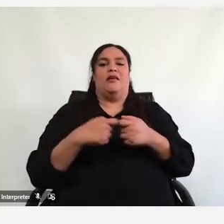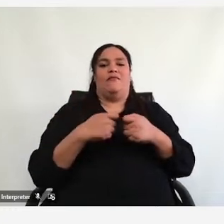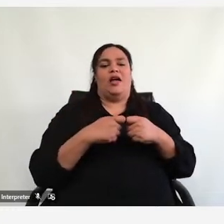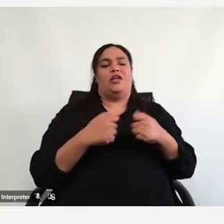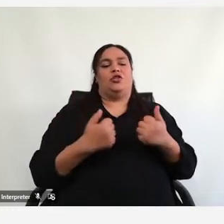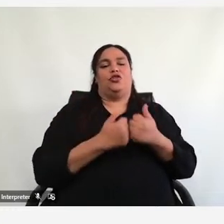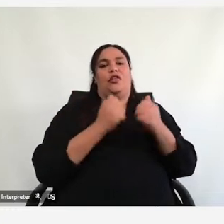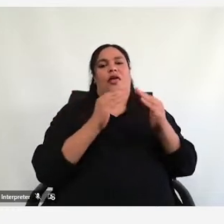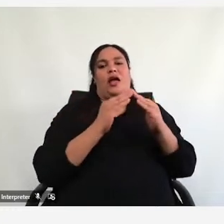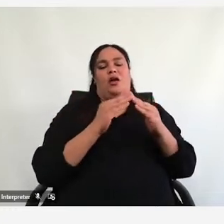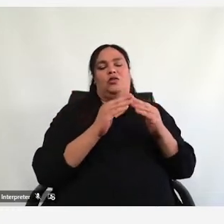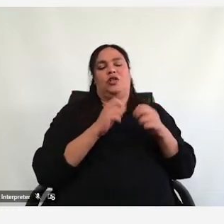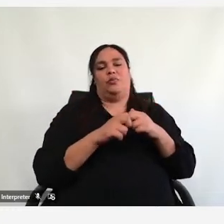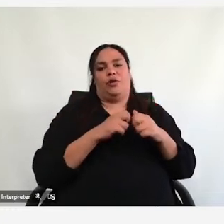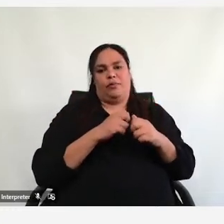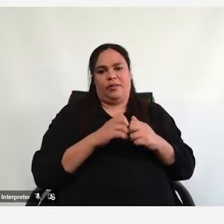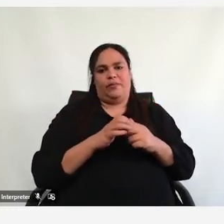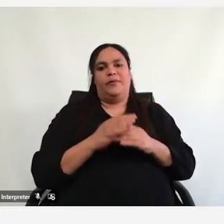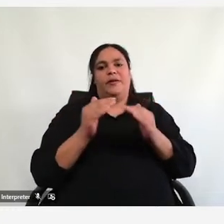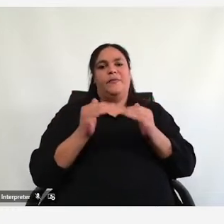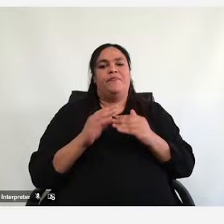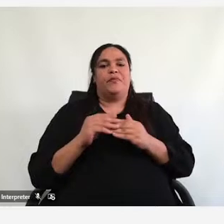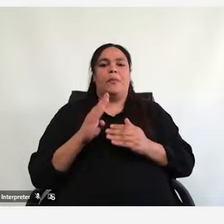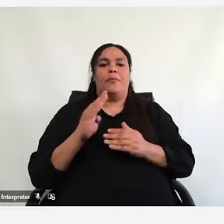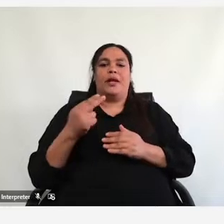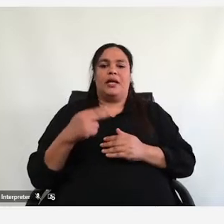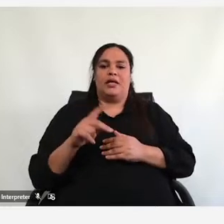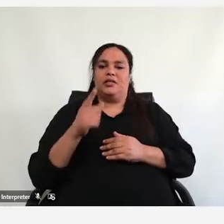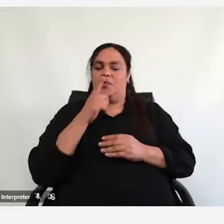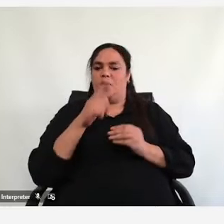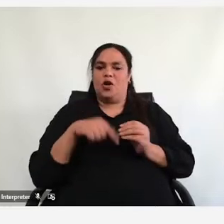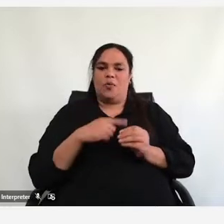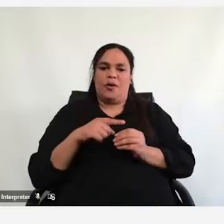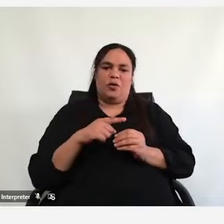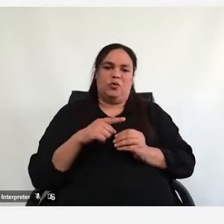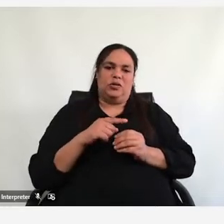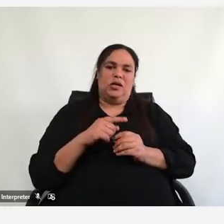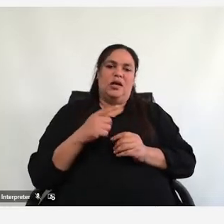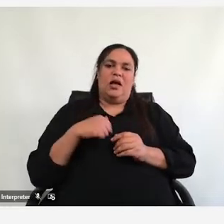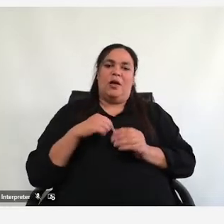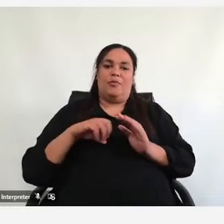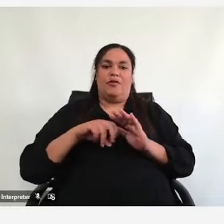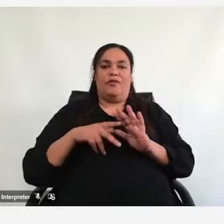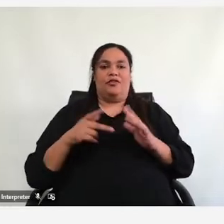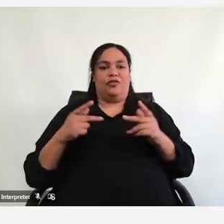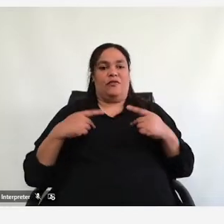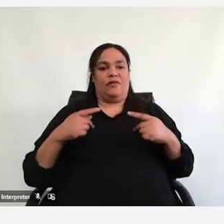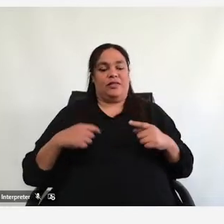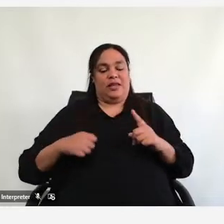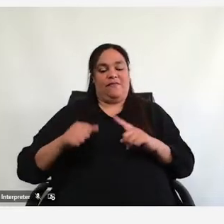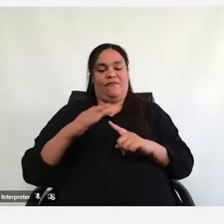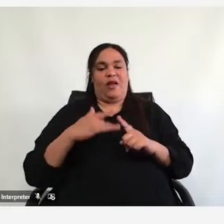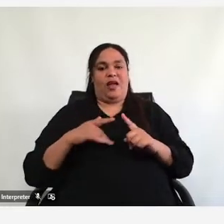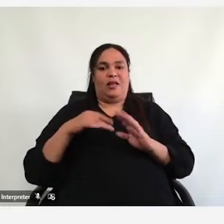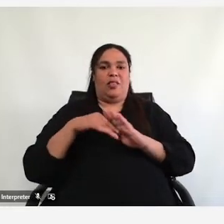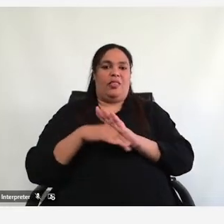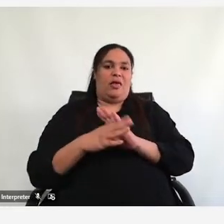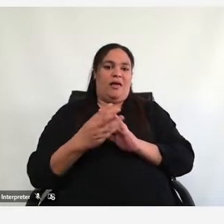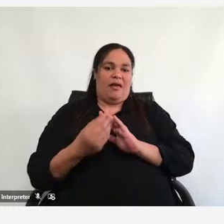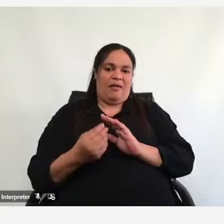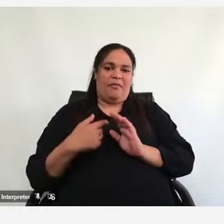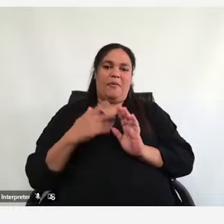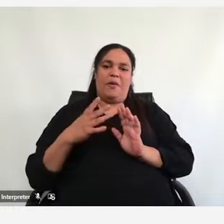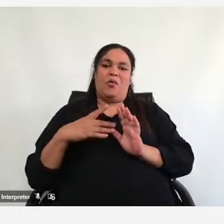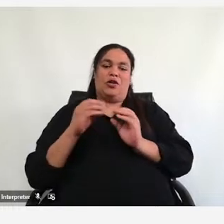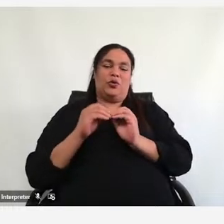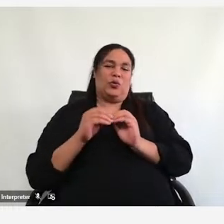housing data in this regard. Member Brinke spoke about that our provincial fiscal environment has deteriorated. I just need to